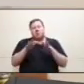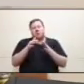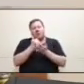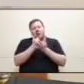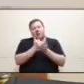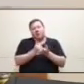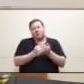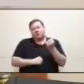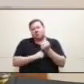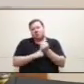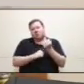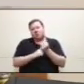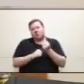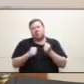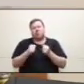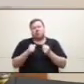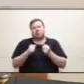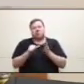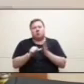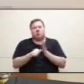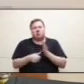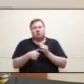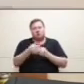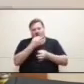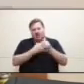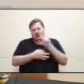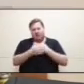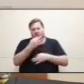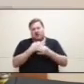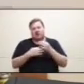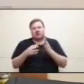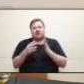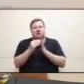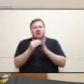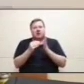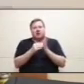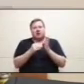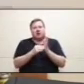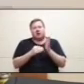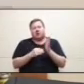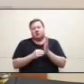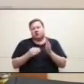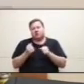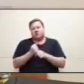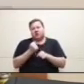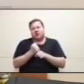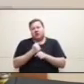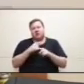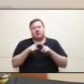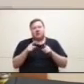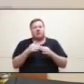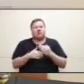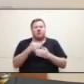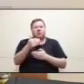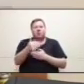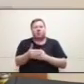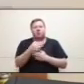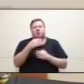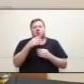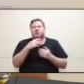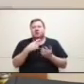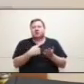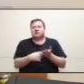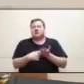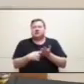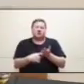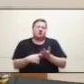explain it, you explain the allocation that was late, but you go further and talks about what